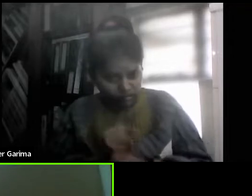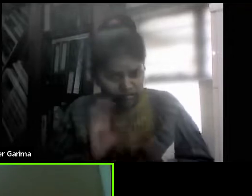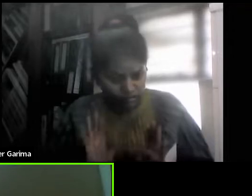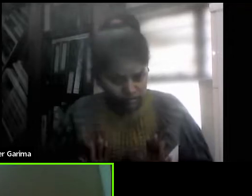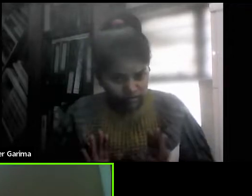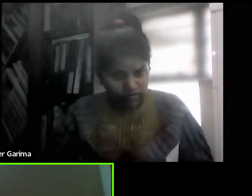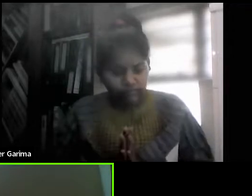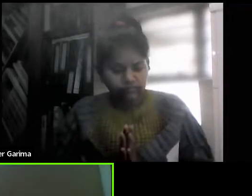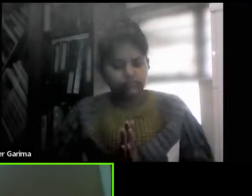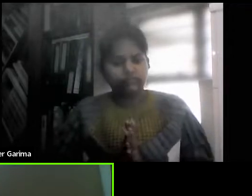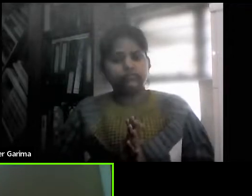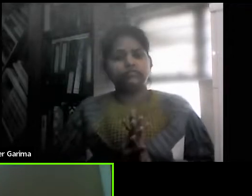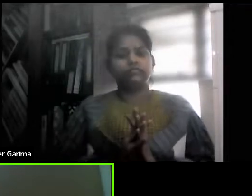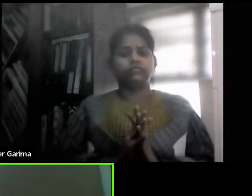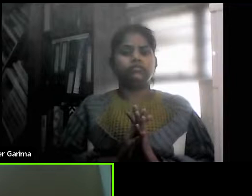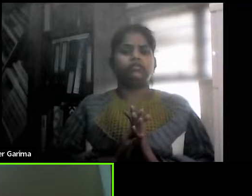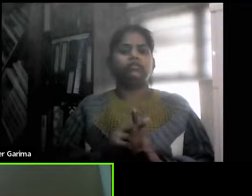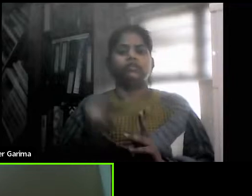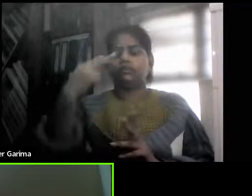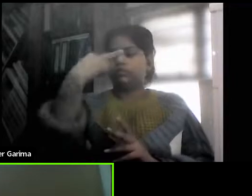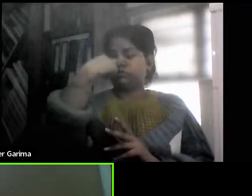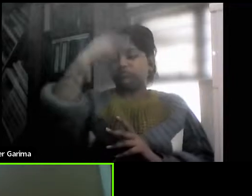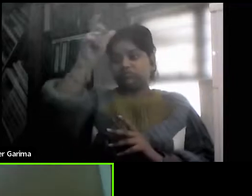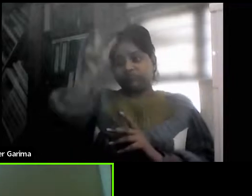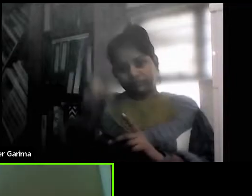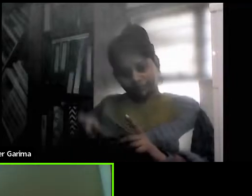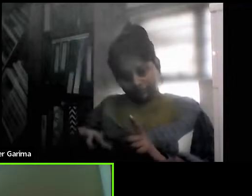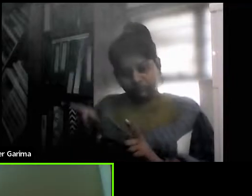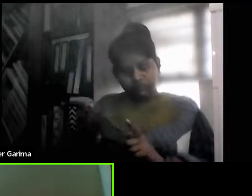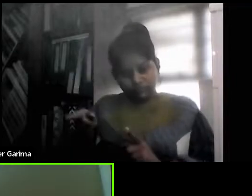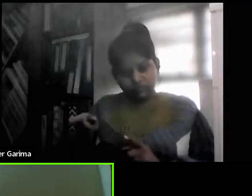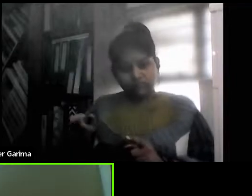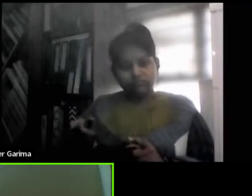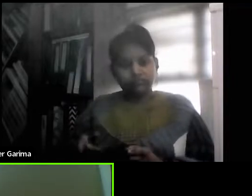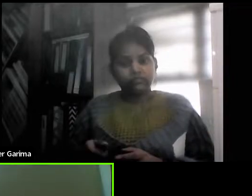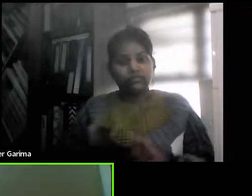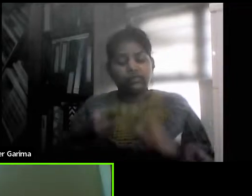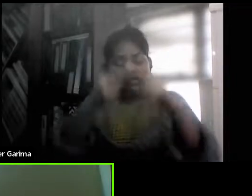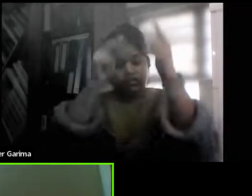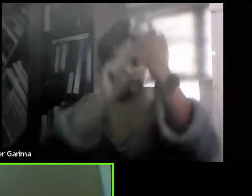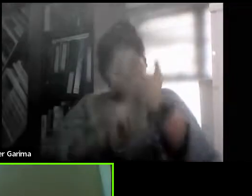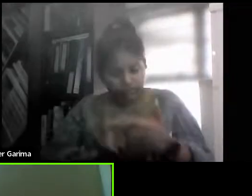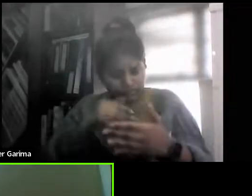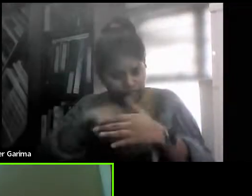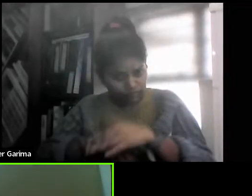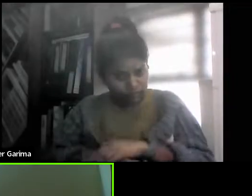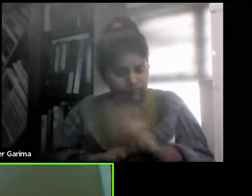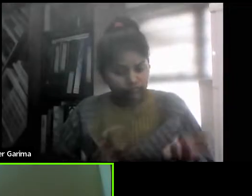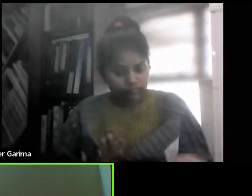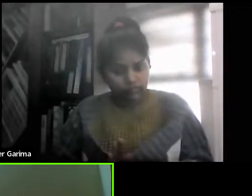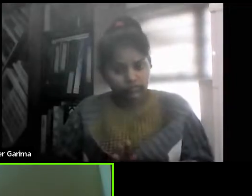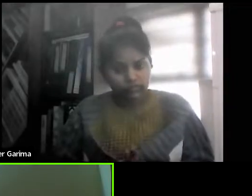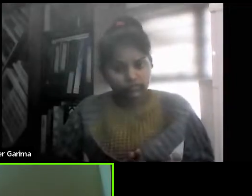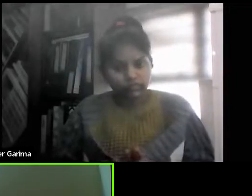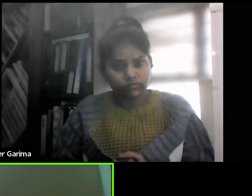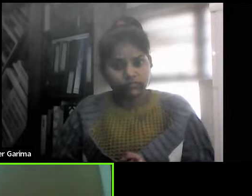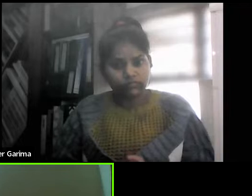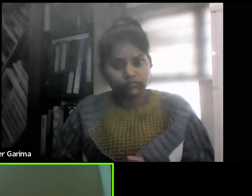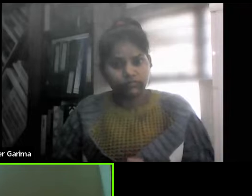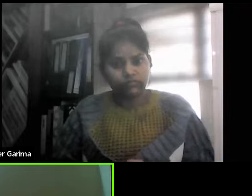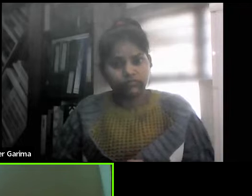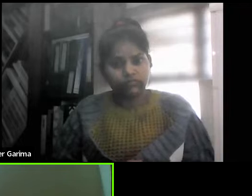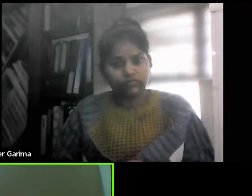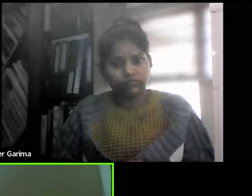the visually impaired, in particular disabled in general, in the state of Tamil Nadu, by the